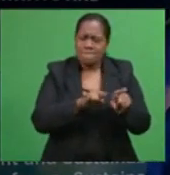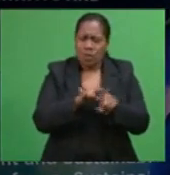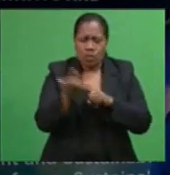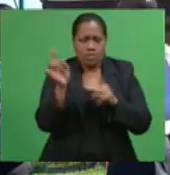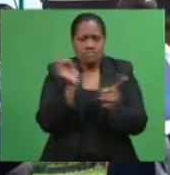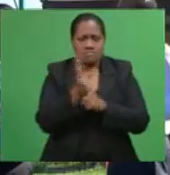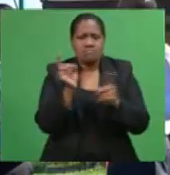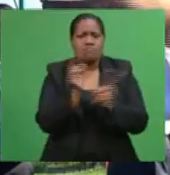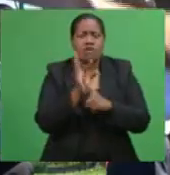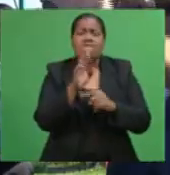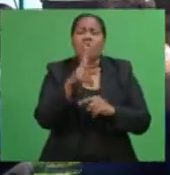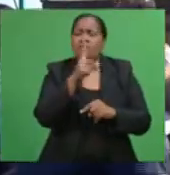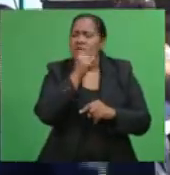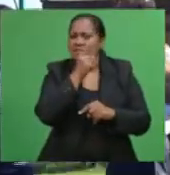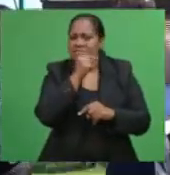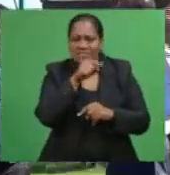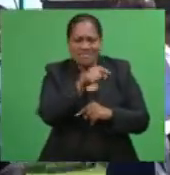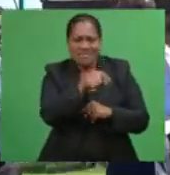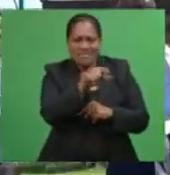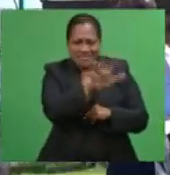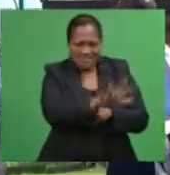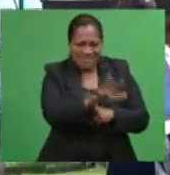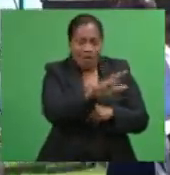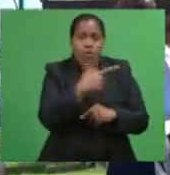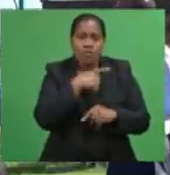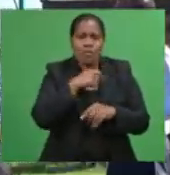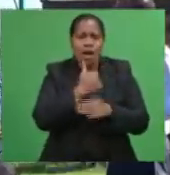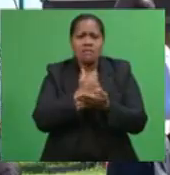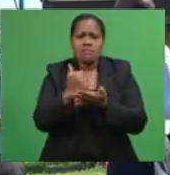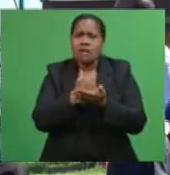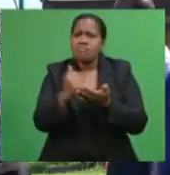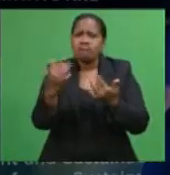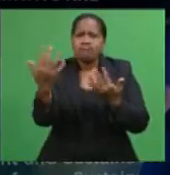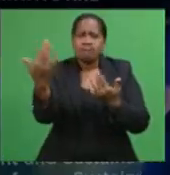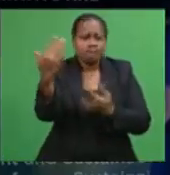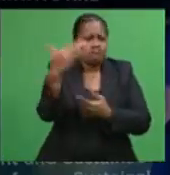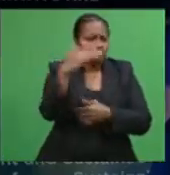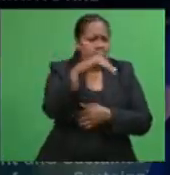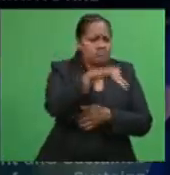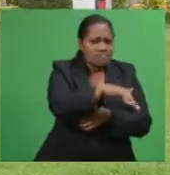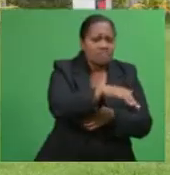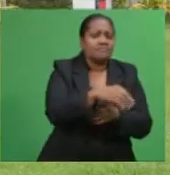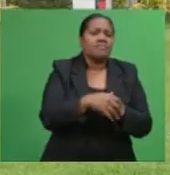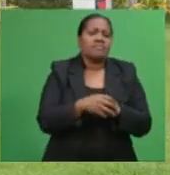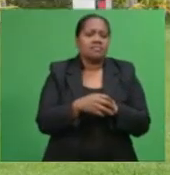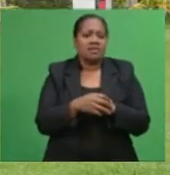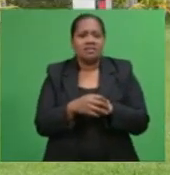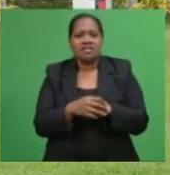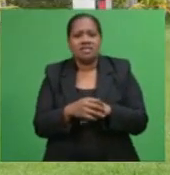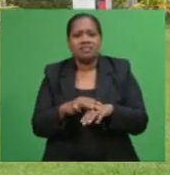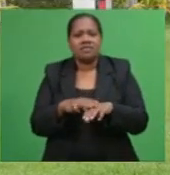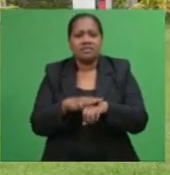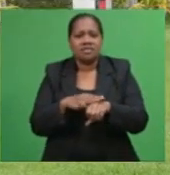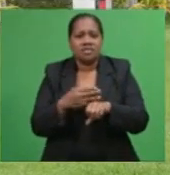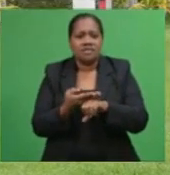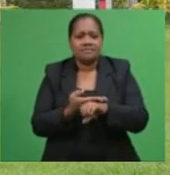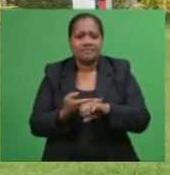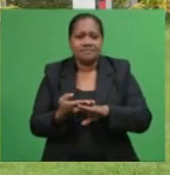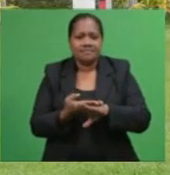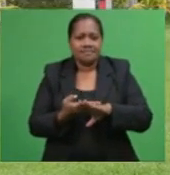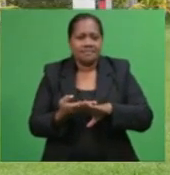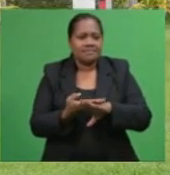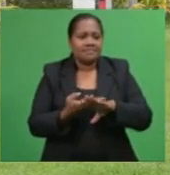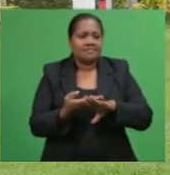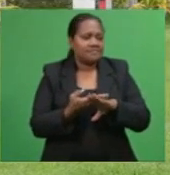for those migratory shorebirds in terms of numbers, anywhere in Polynesia or Micronesia. With the theme Birds Connect Our World,